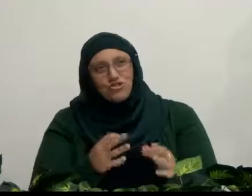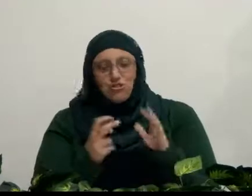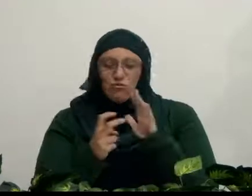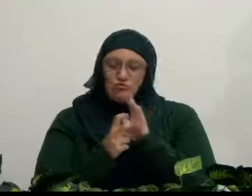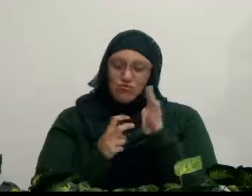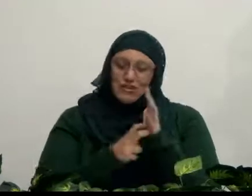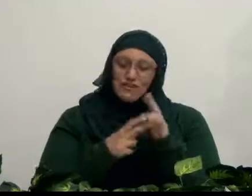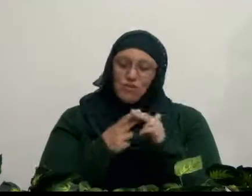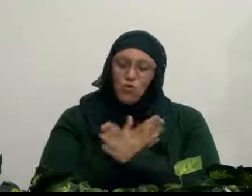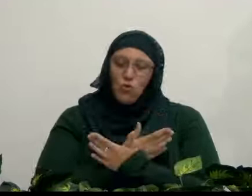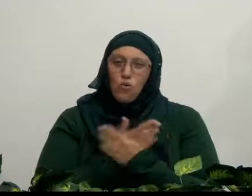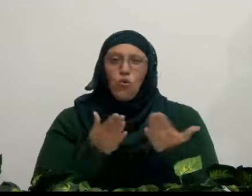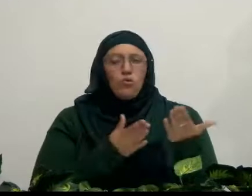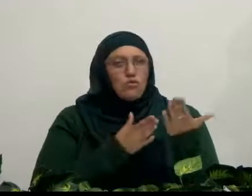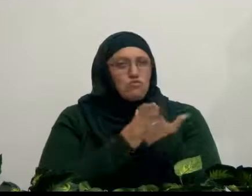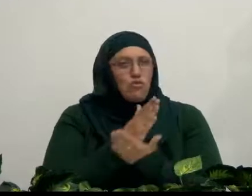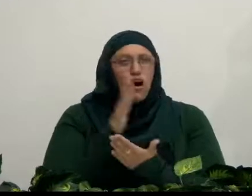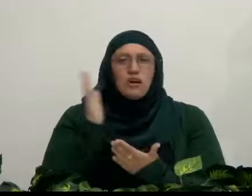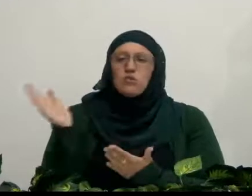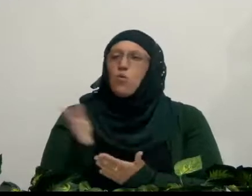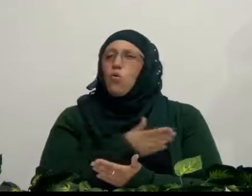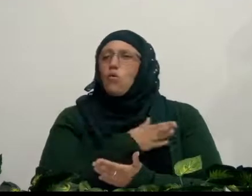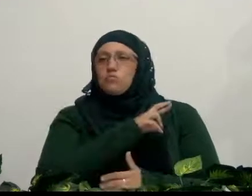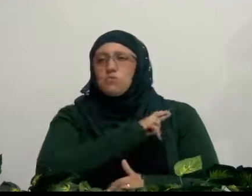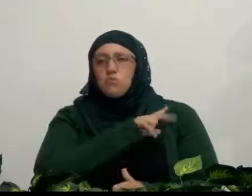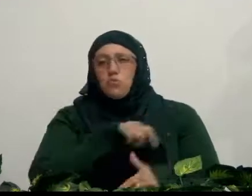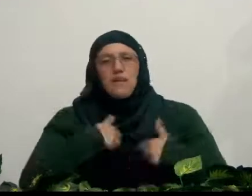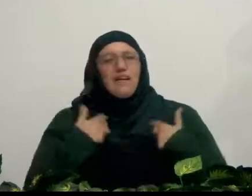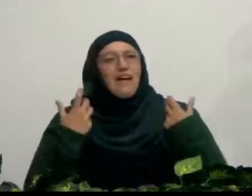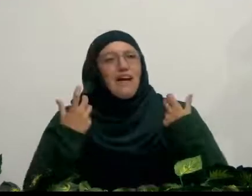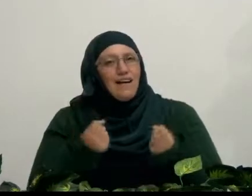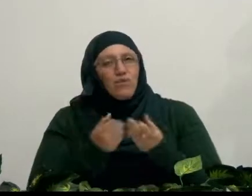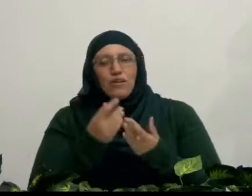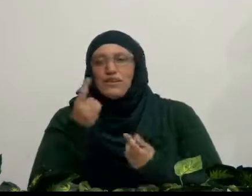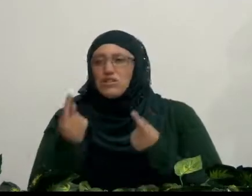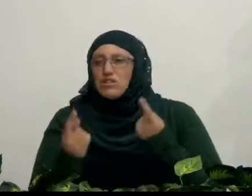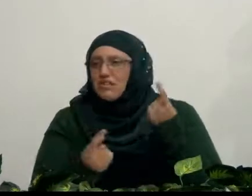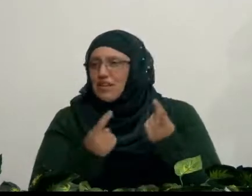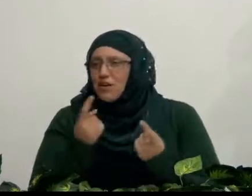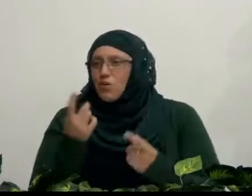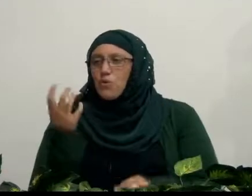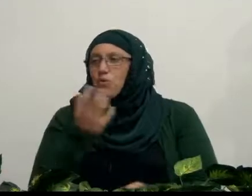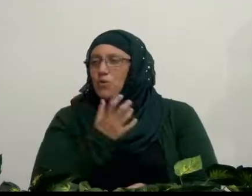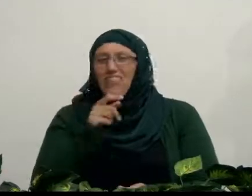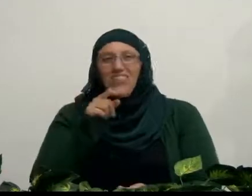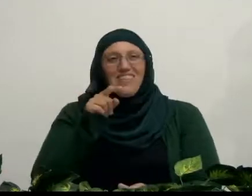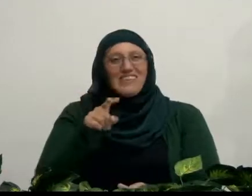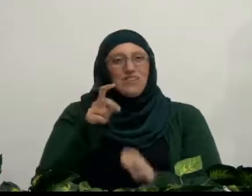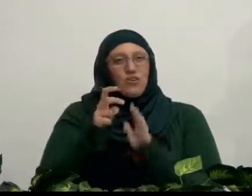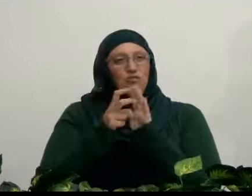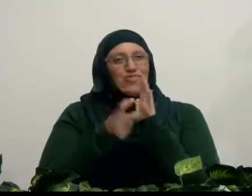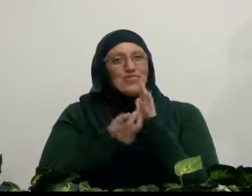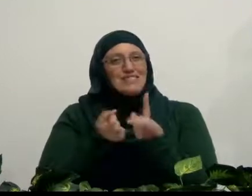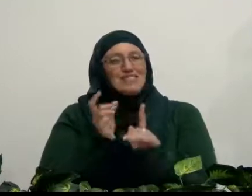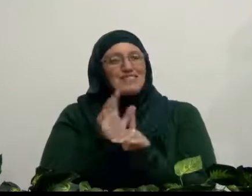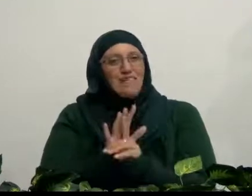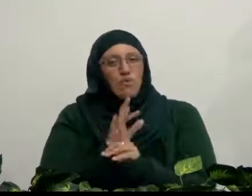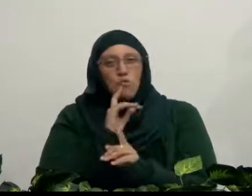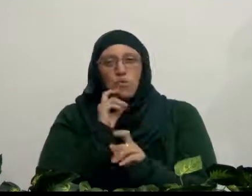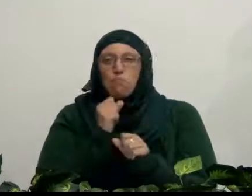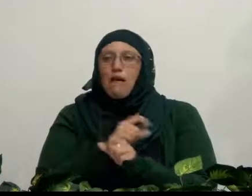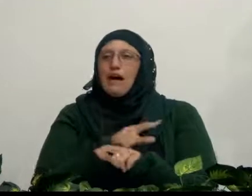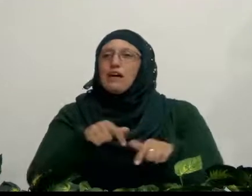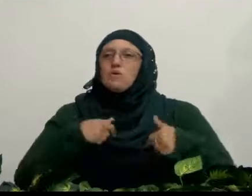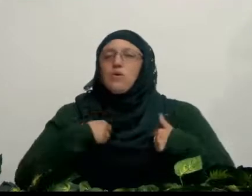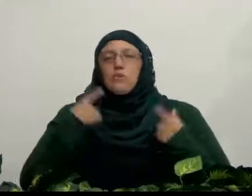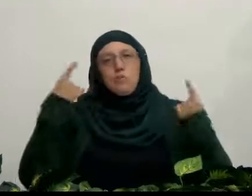the rights and responsibilities that we have upon each other, by this contract we forfeit all the